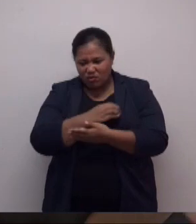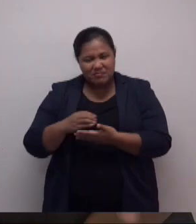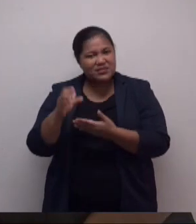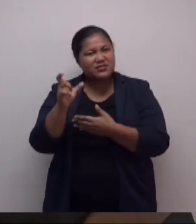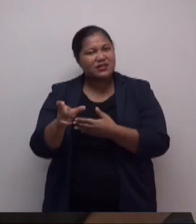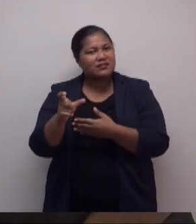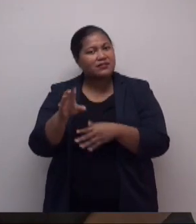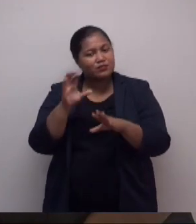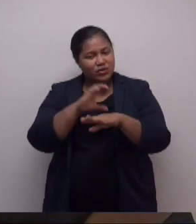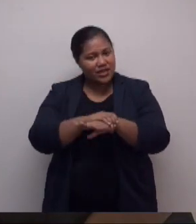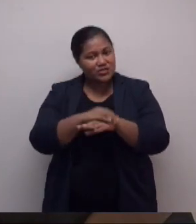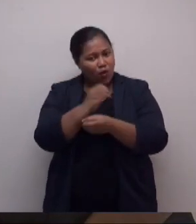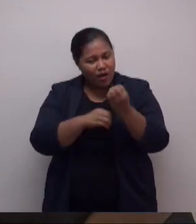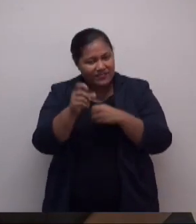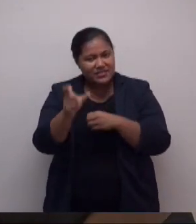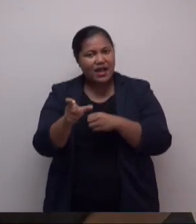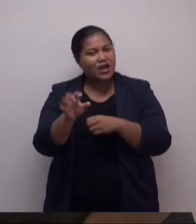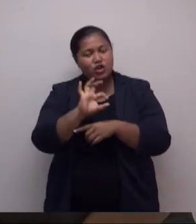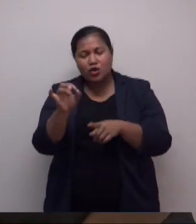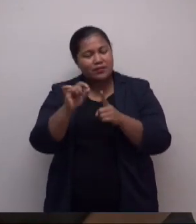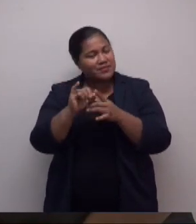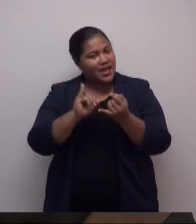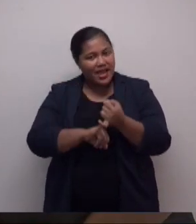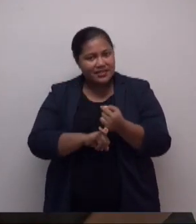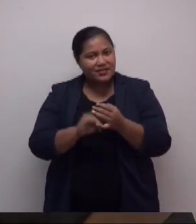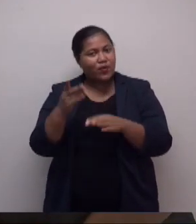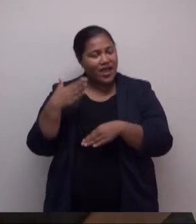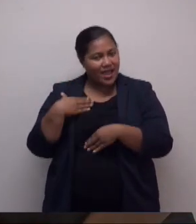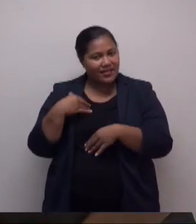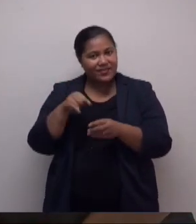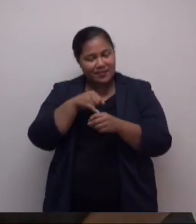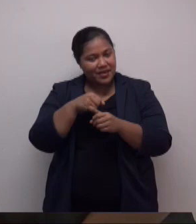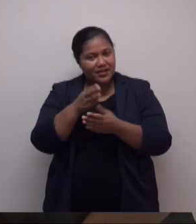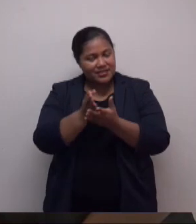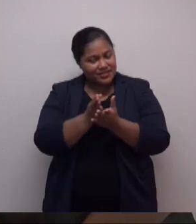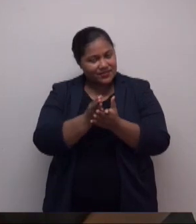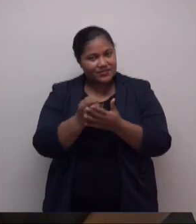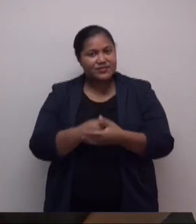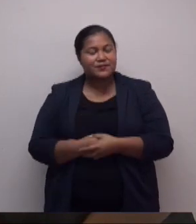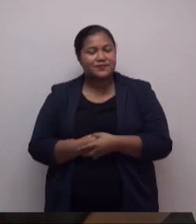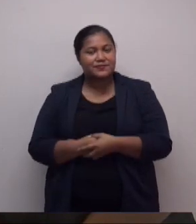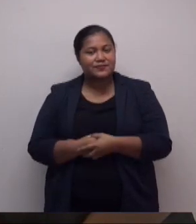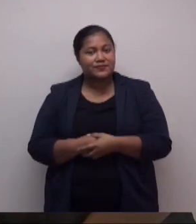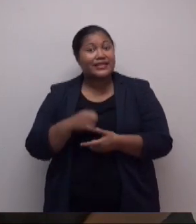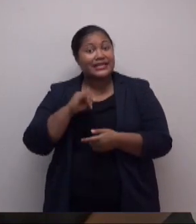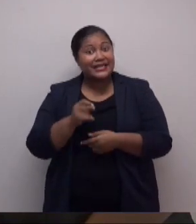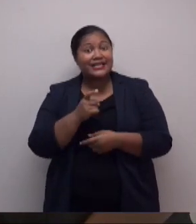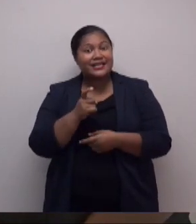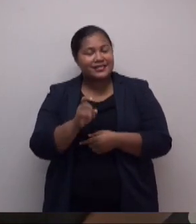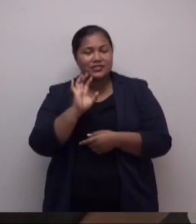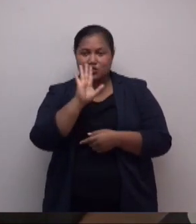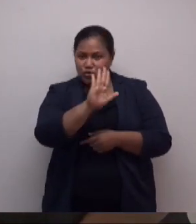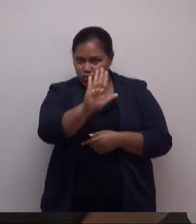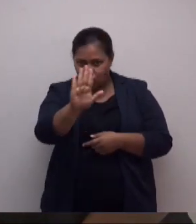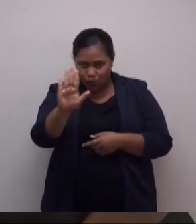officers. It is not the Permanent Secretary for Health and Medical Services either. It is each of